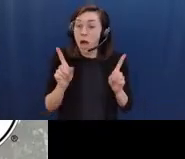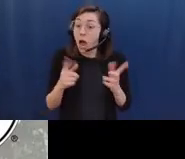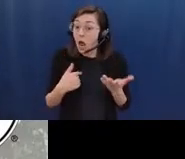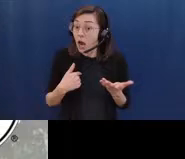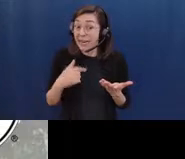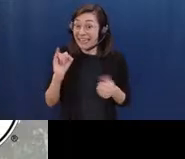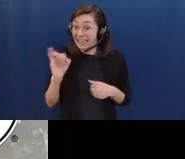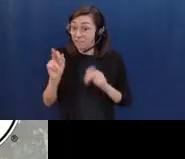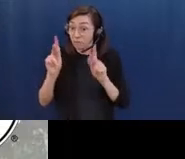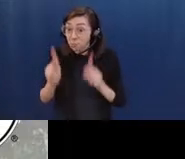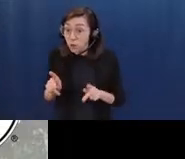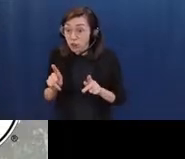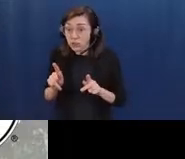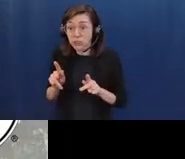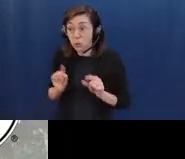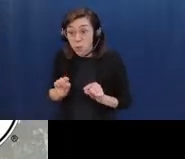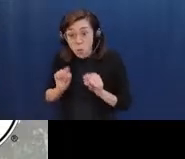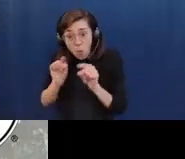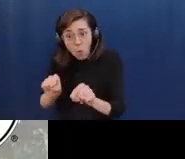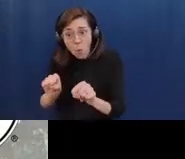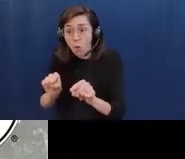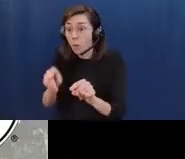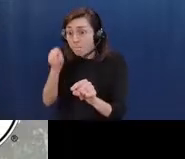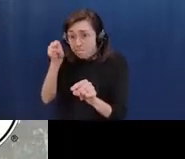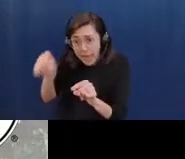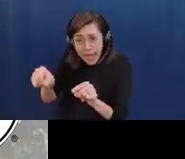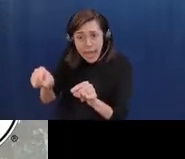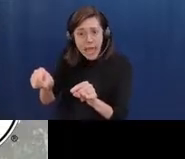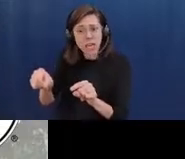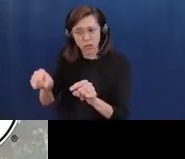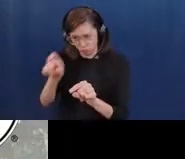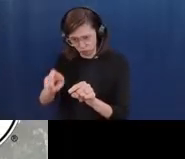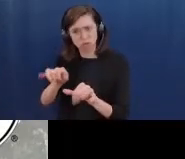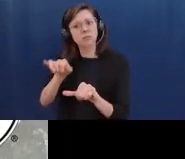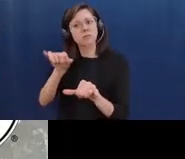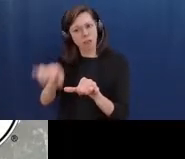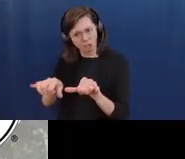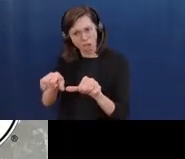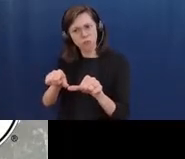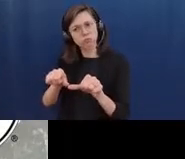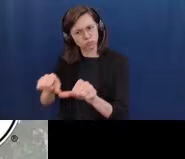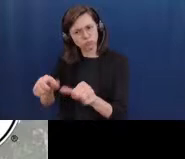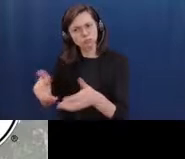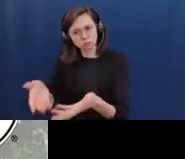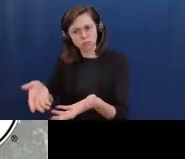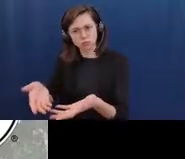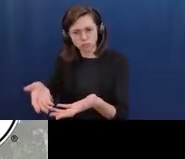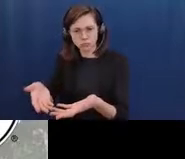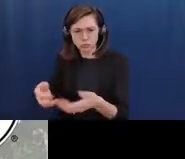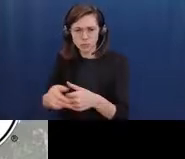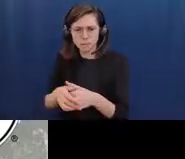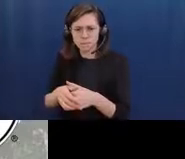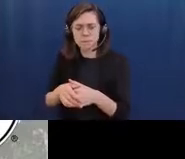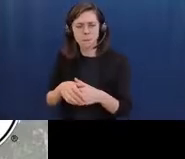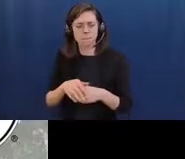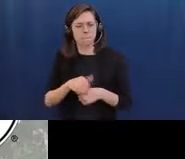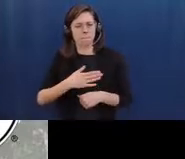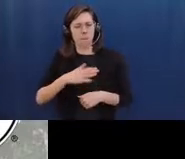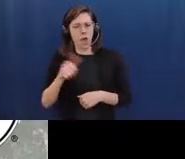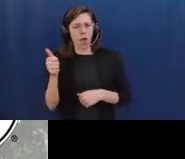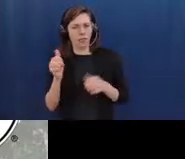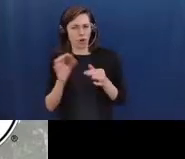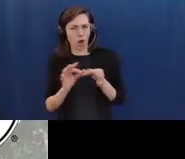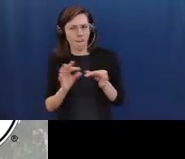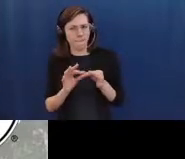opportunity to utilize it and stay there. And the other comment I would have, or kind of question, is will there